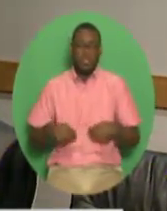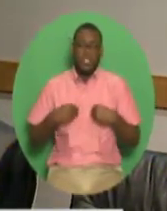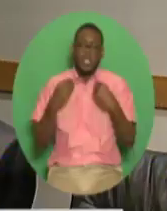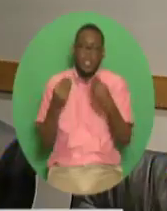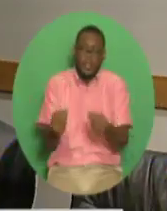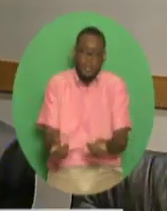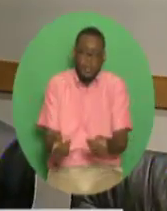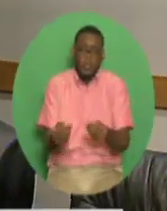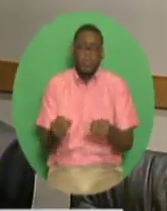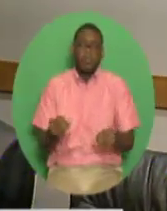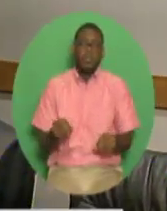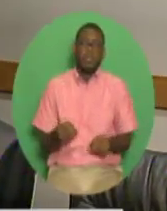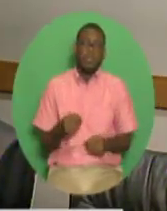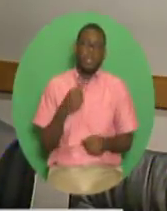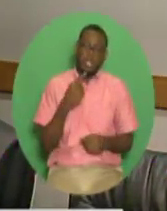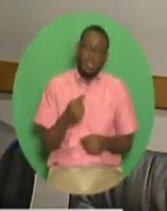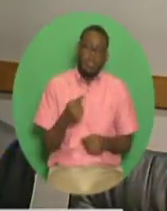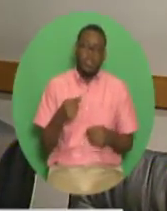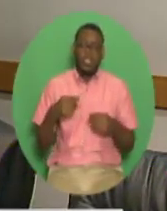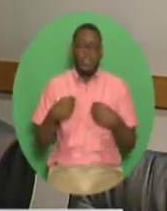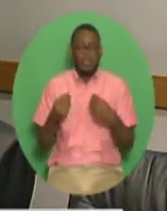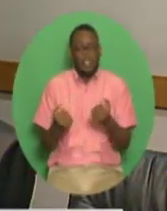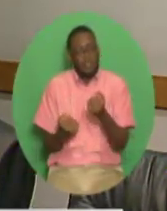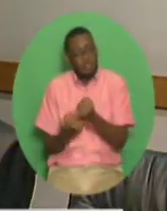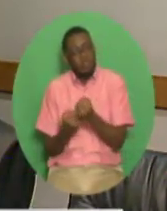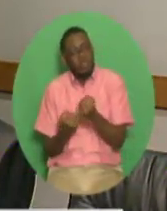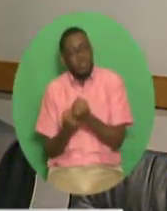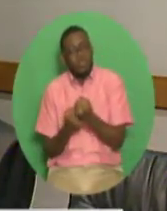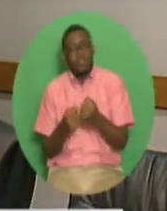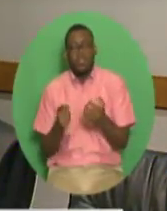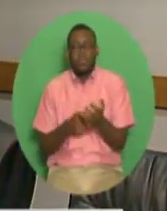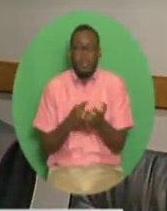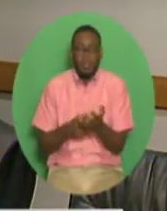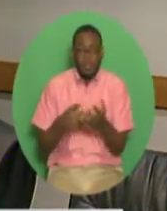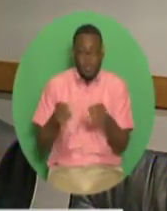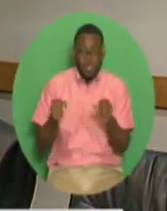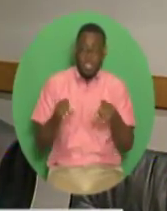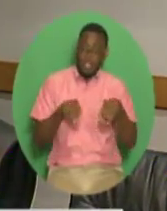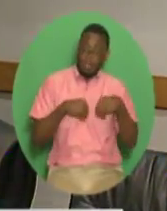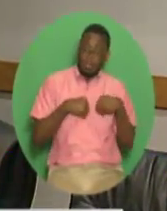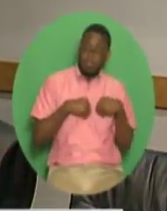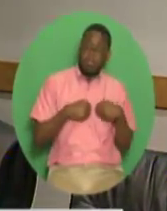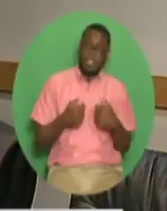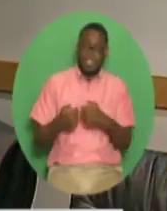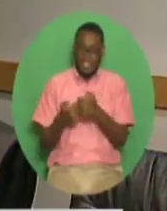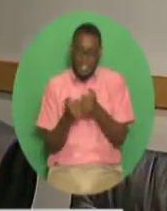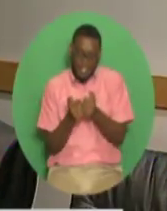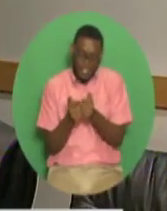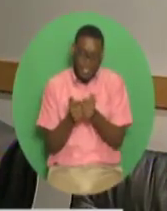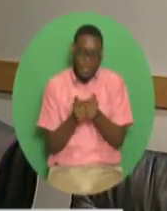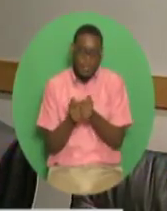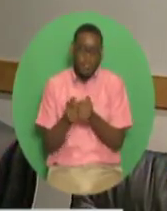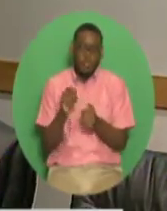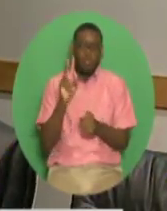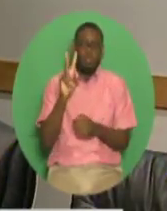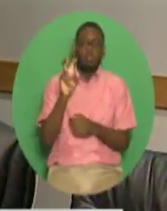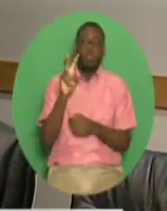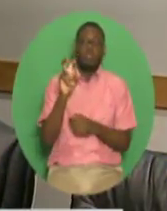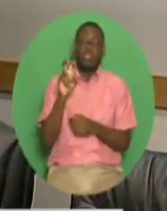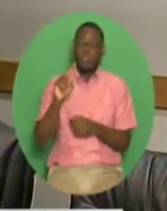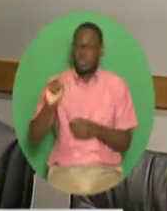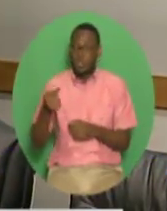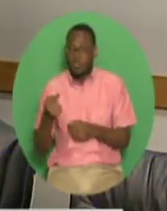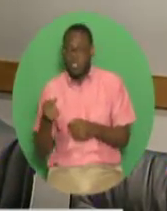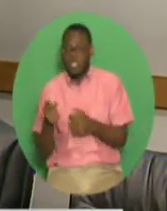WhatsApps from all different people from across, from some of your constituents as well, all right, for whatever reason it may be. And a lot of it is